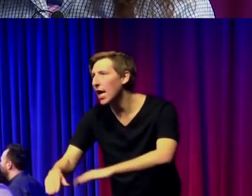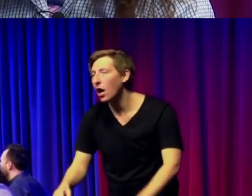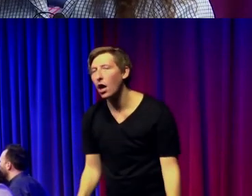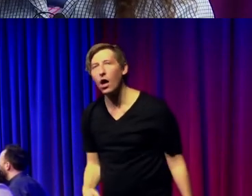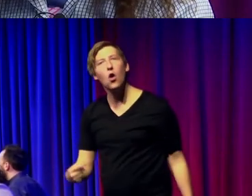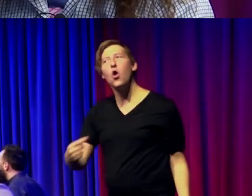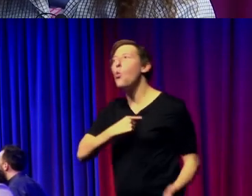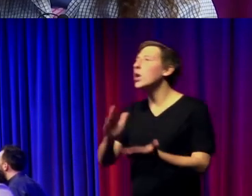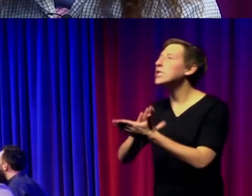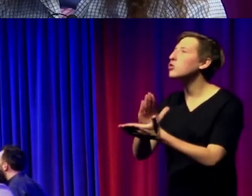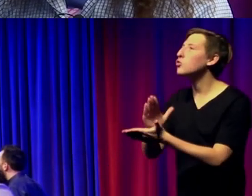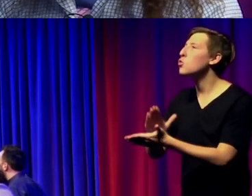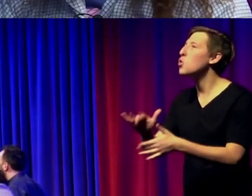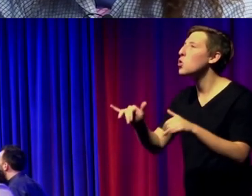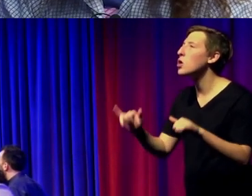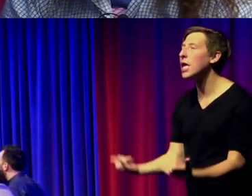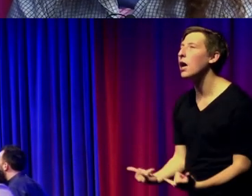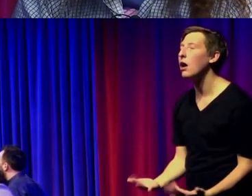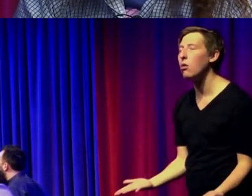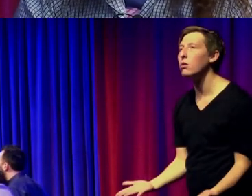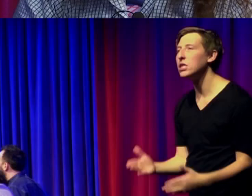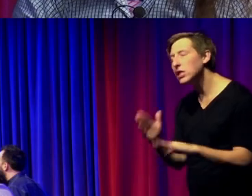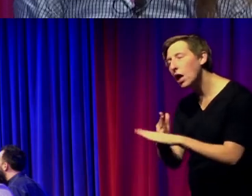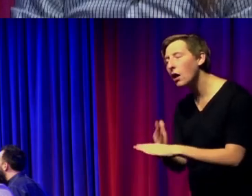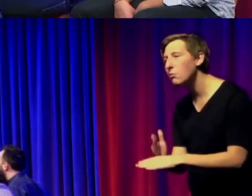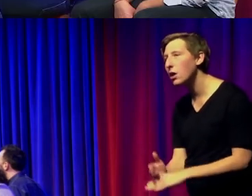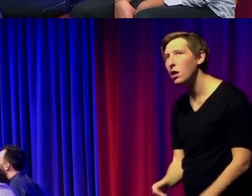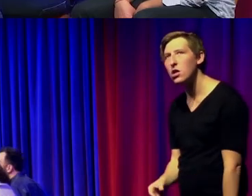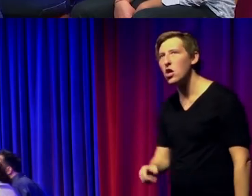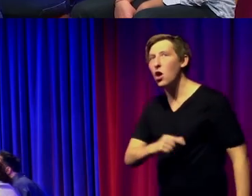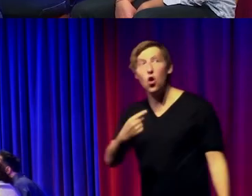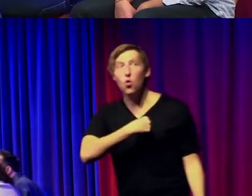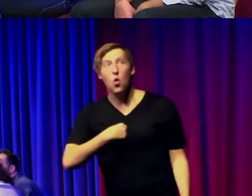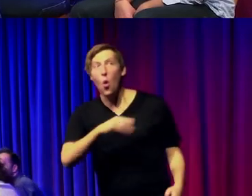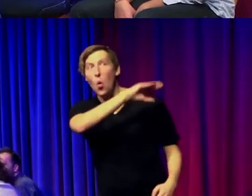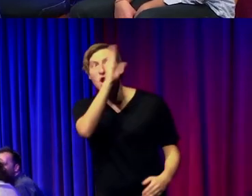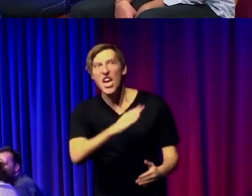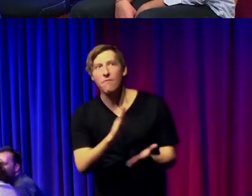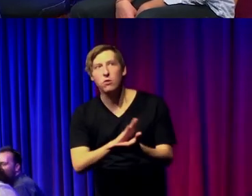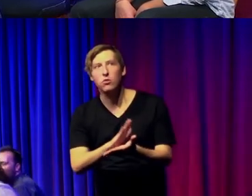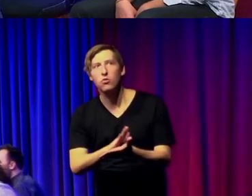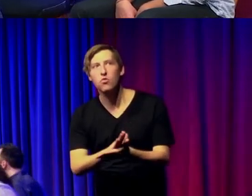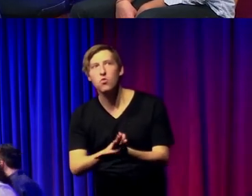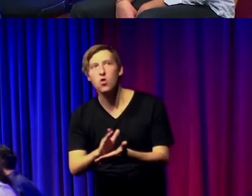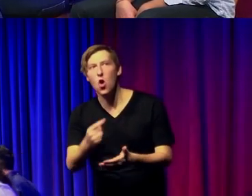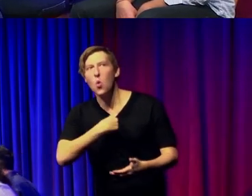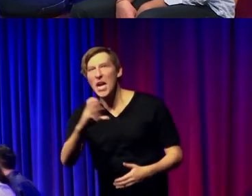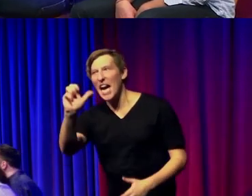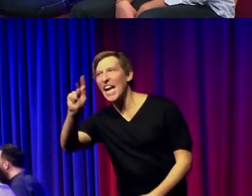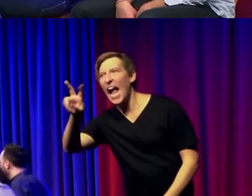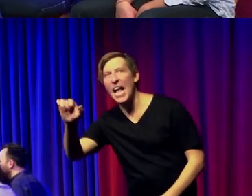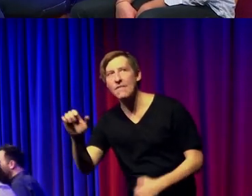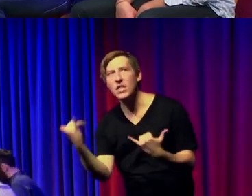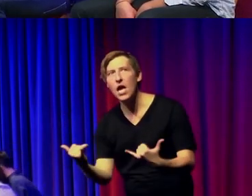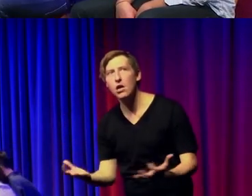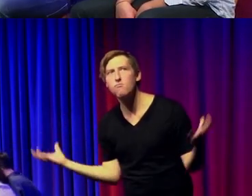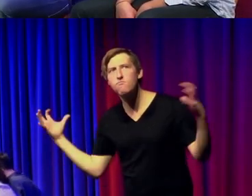drop it. You know what? We're never at school, we're always in the Caves of Azeroth. Yeah, you're breaking the fourth wall right now.